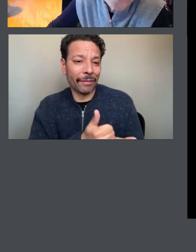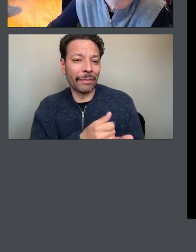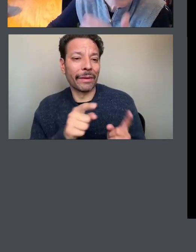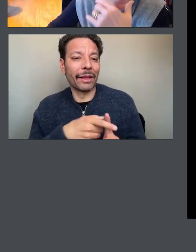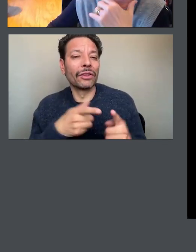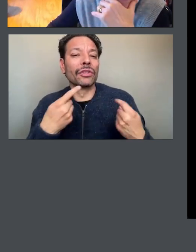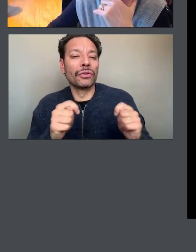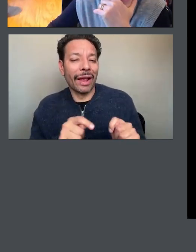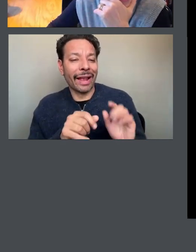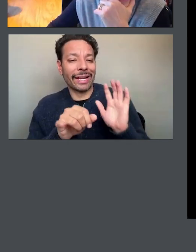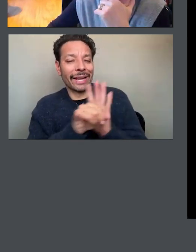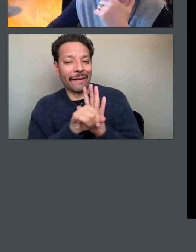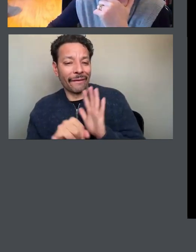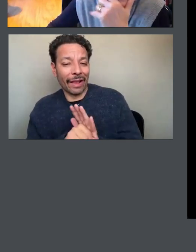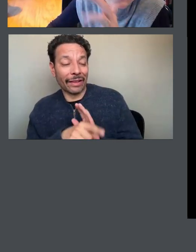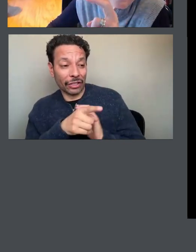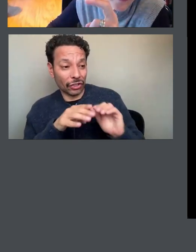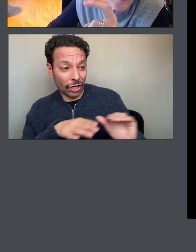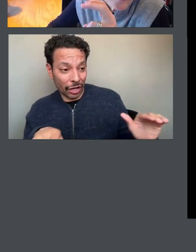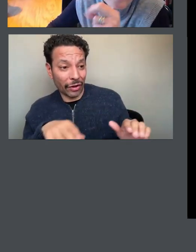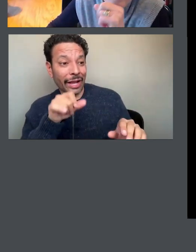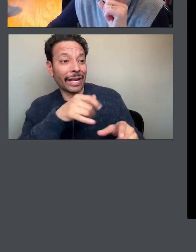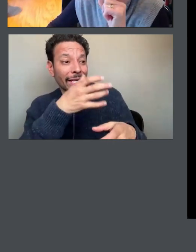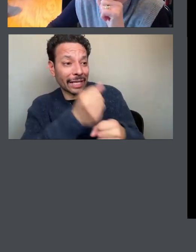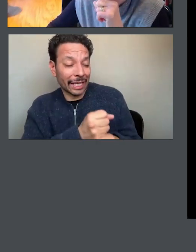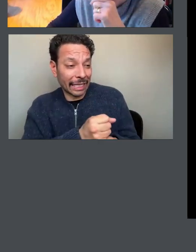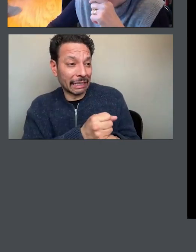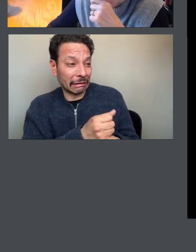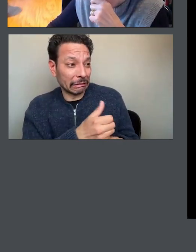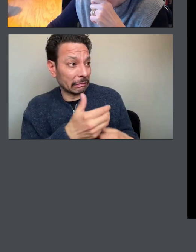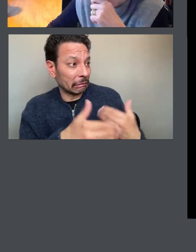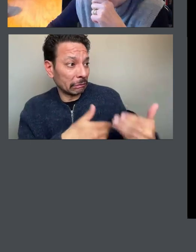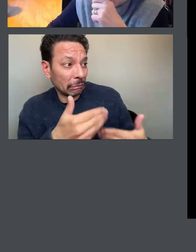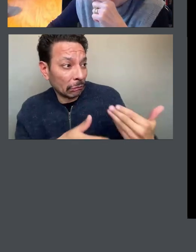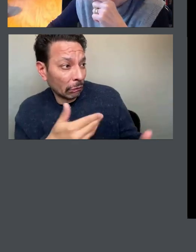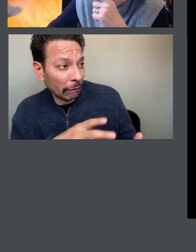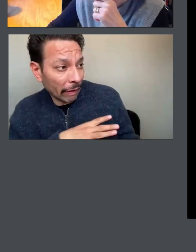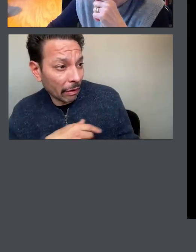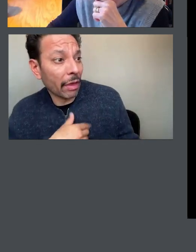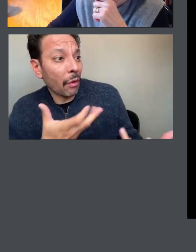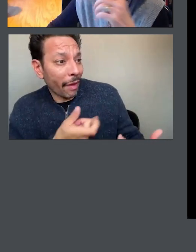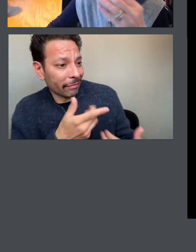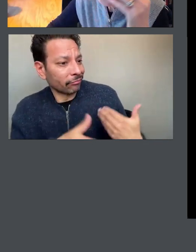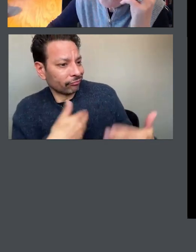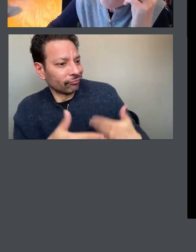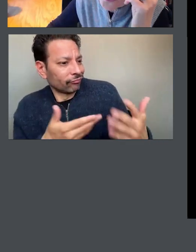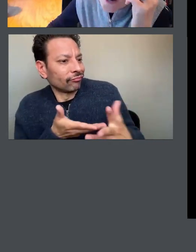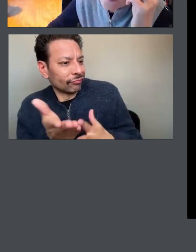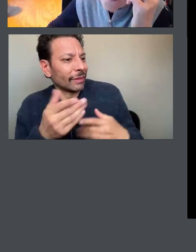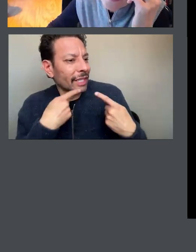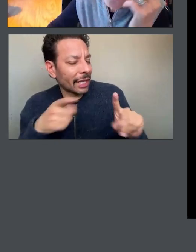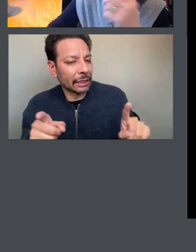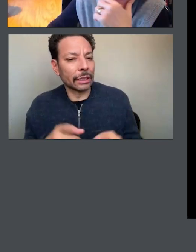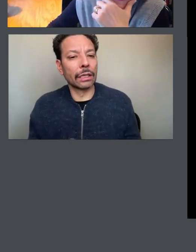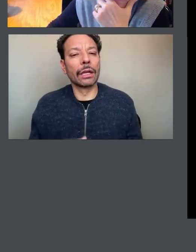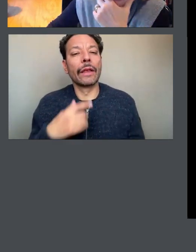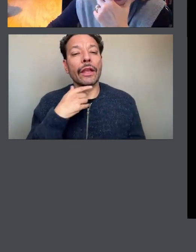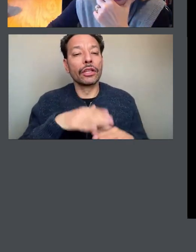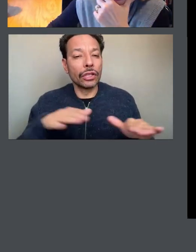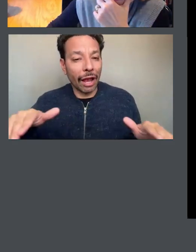to identify whether this child is getting by the way that we want them to. And then there are child factors that need